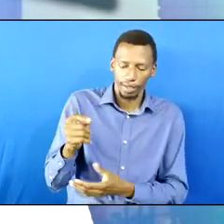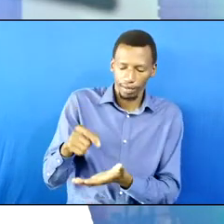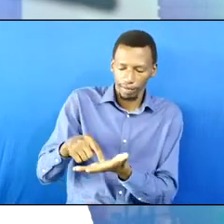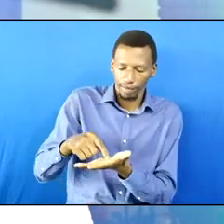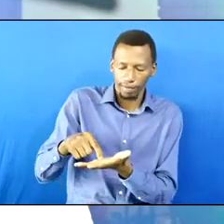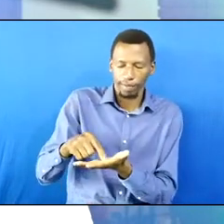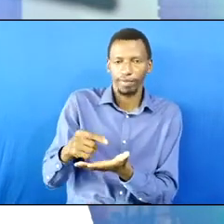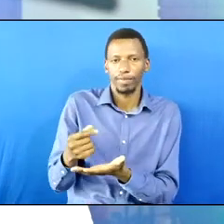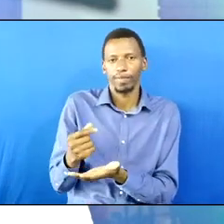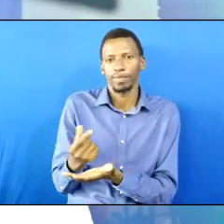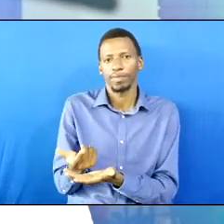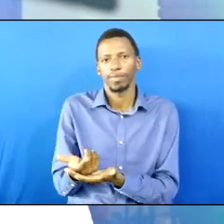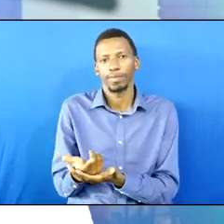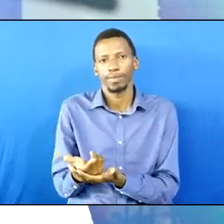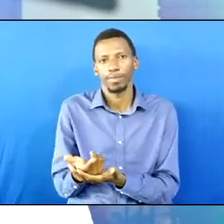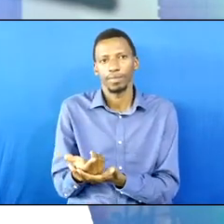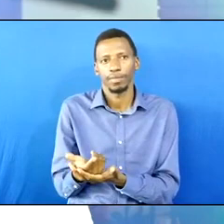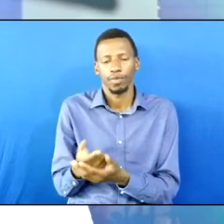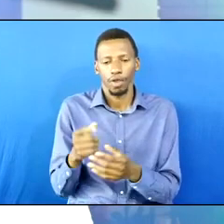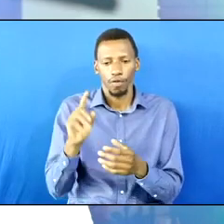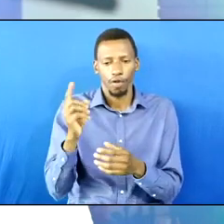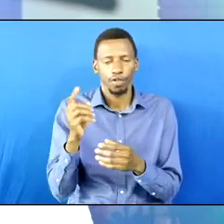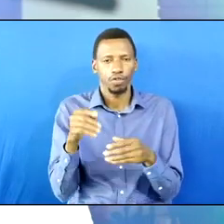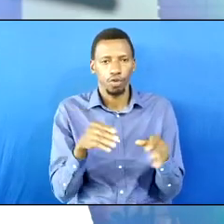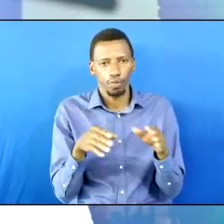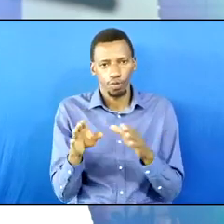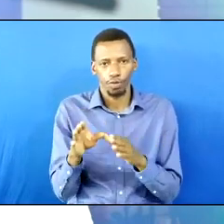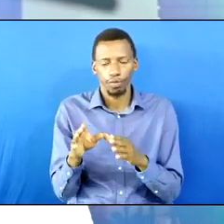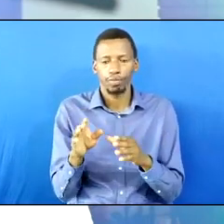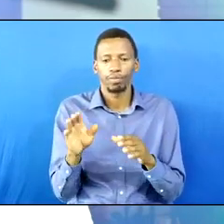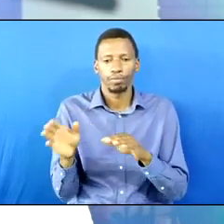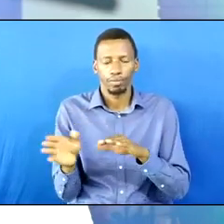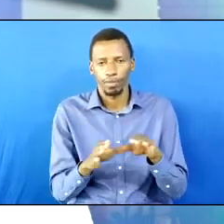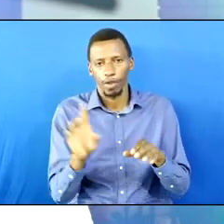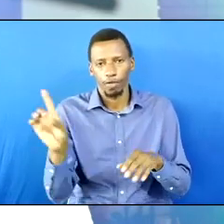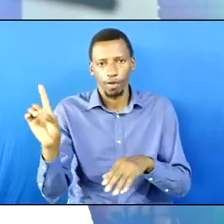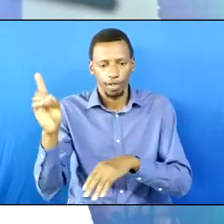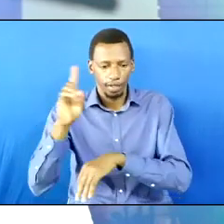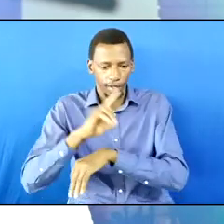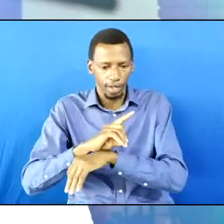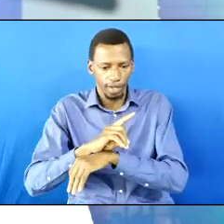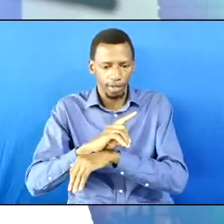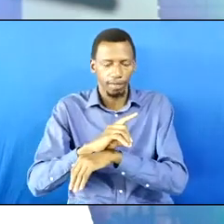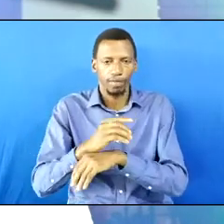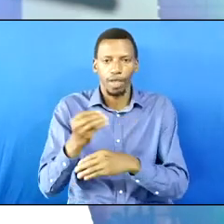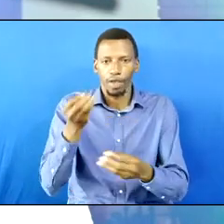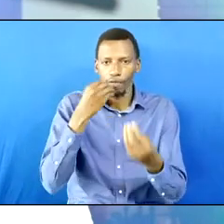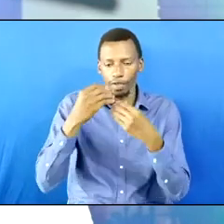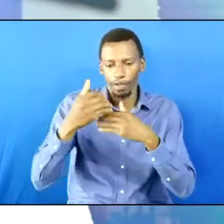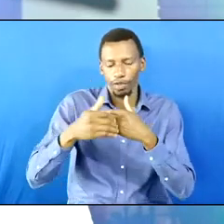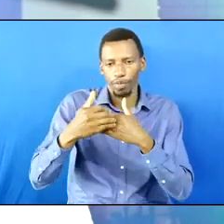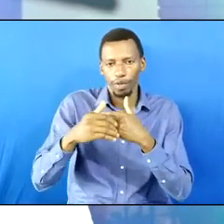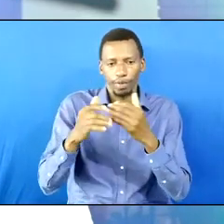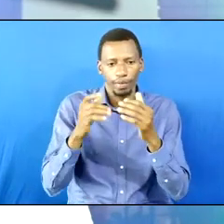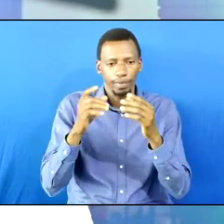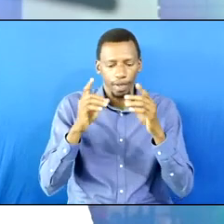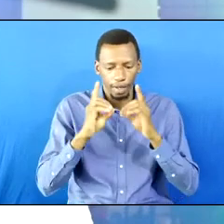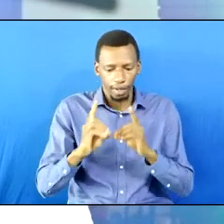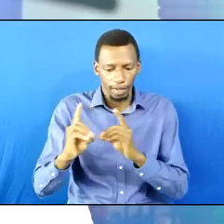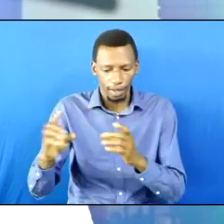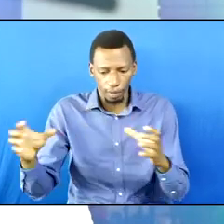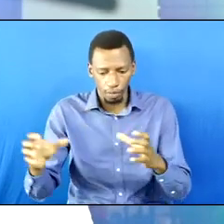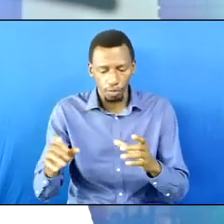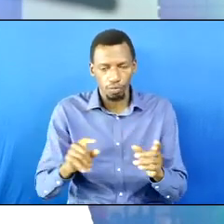him. Now the first day of the feast of unleavened bread, the disciples came to Jesus, saying unto